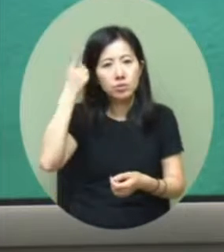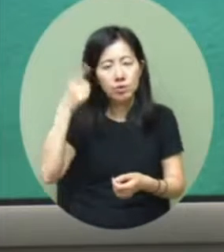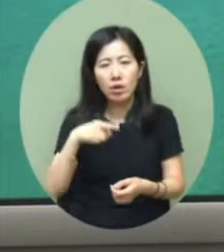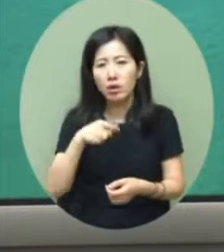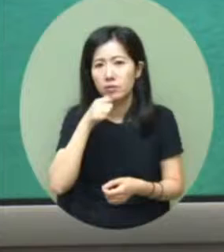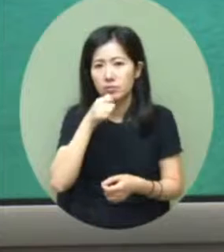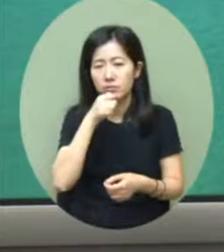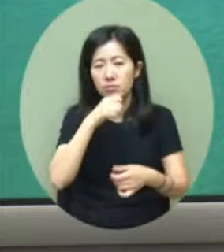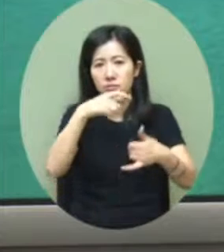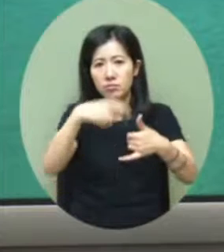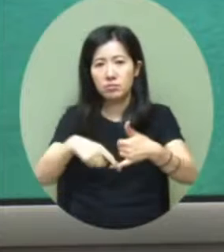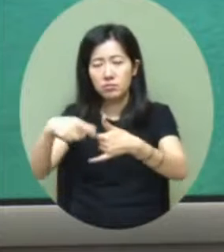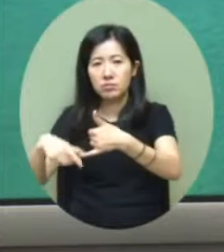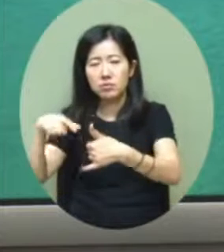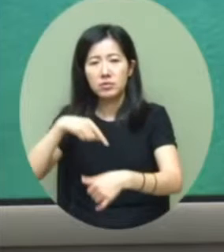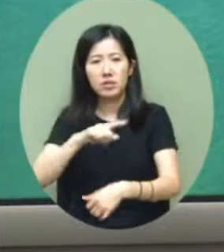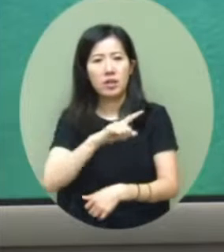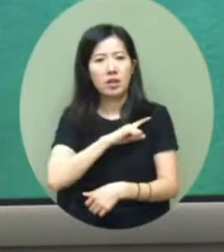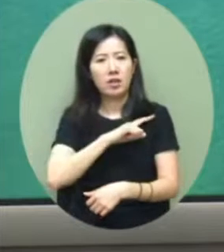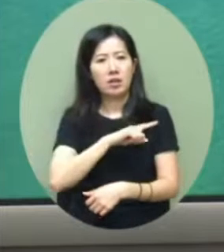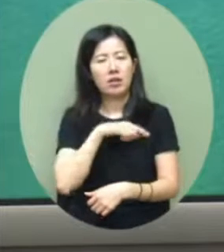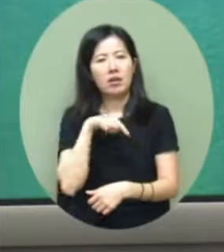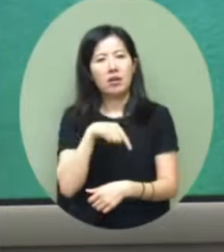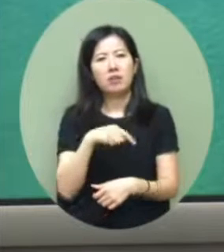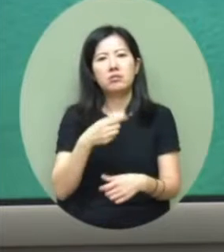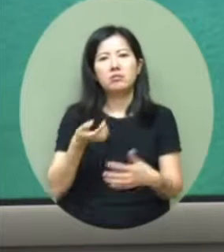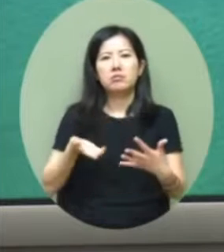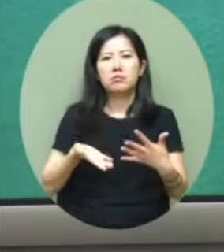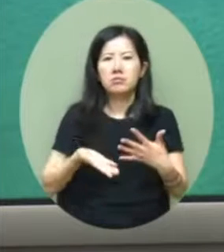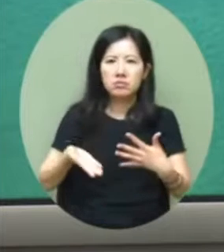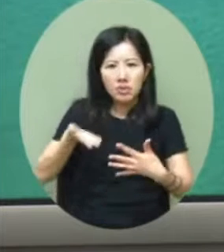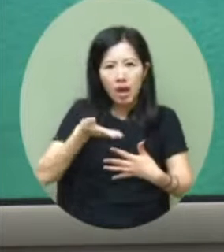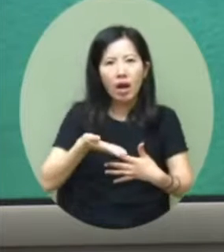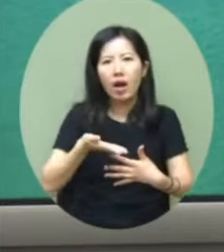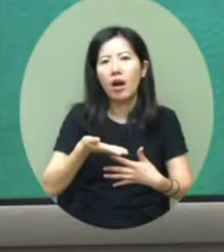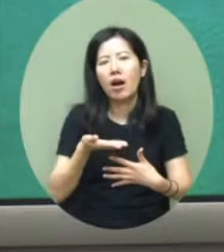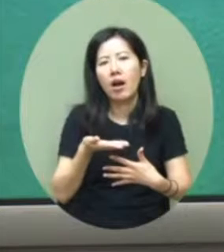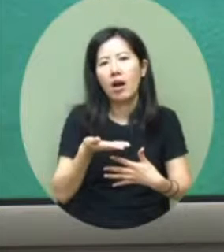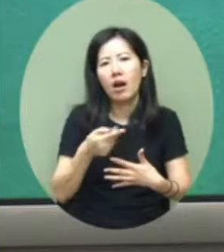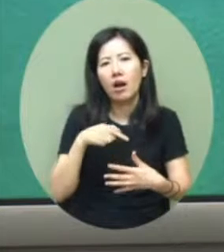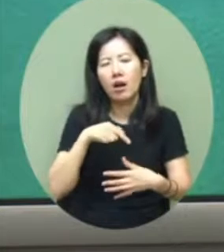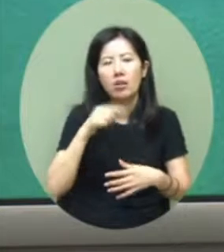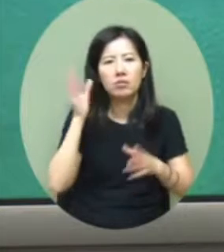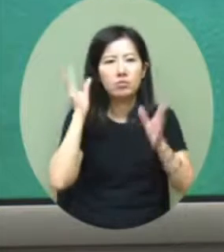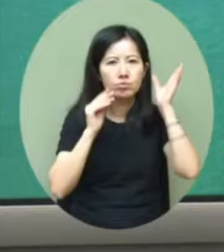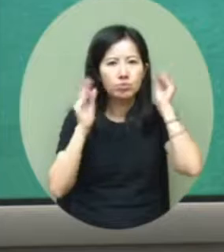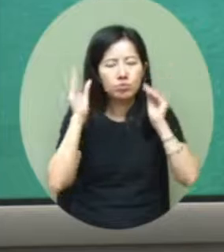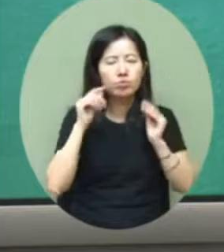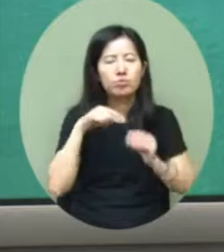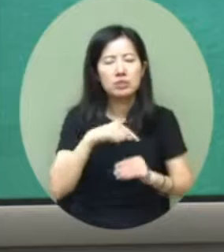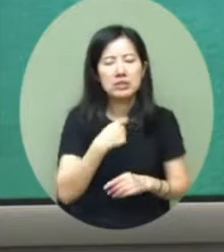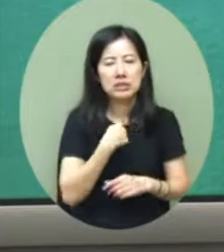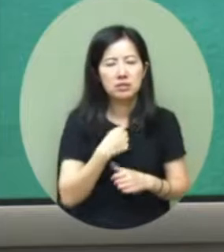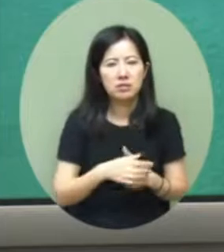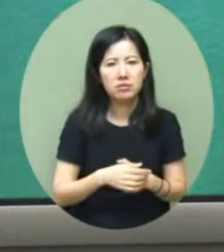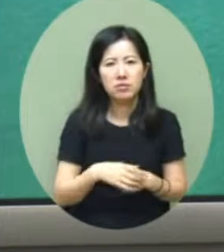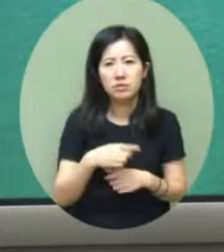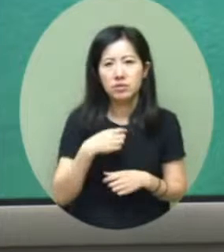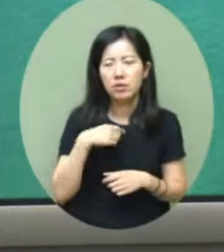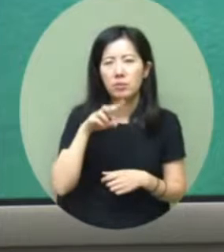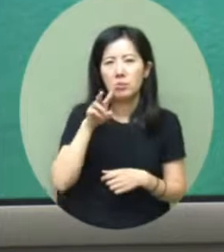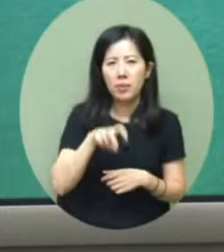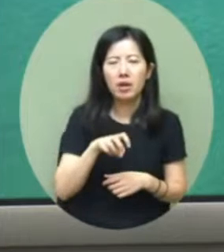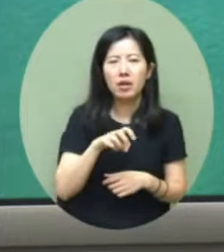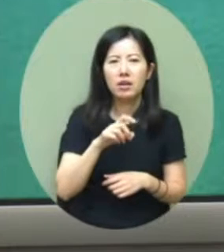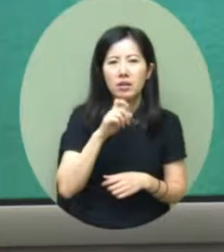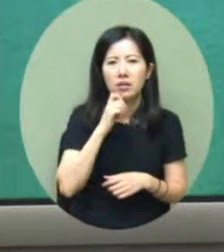media sector can make use of their own professionalism to enhance credibility, and that is what